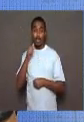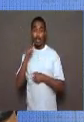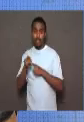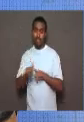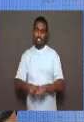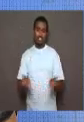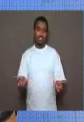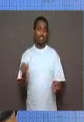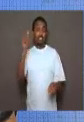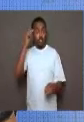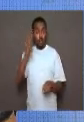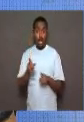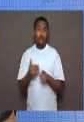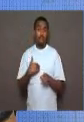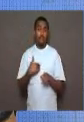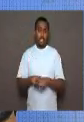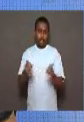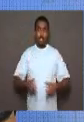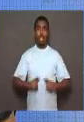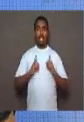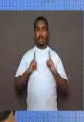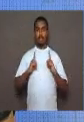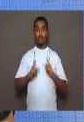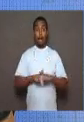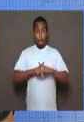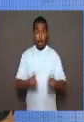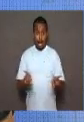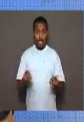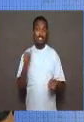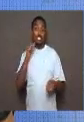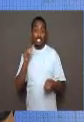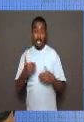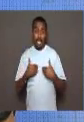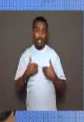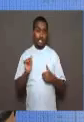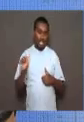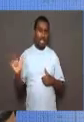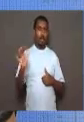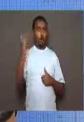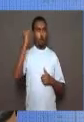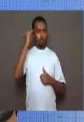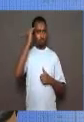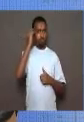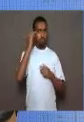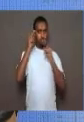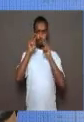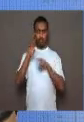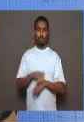is different, and she will have a different life. But she has her own